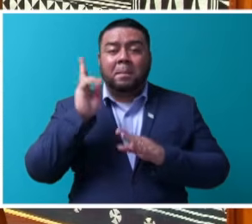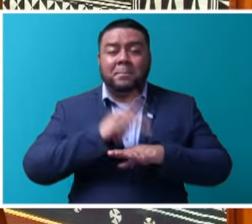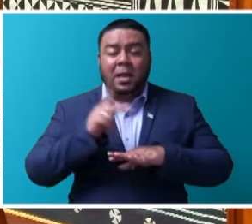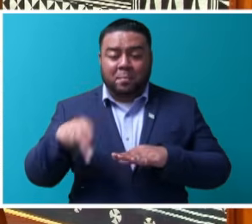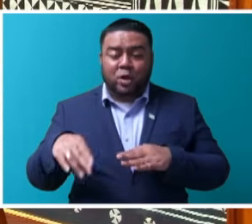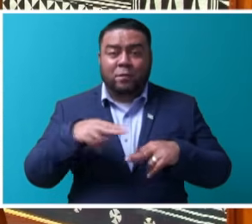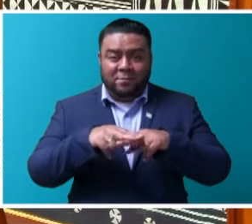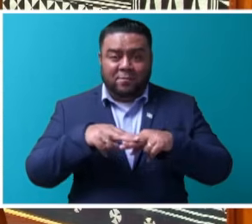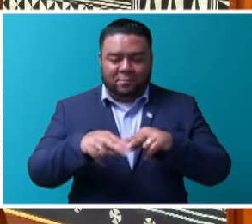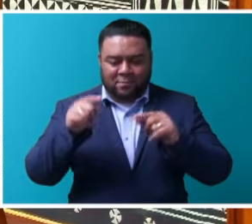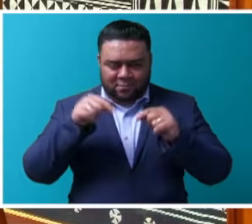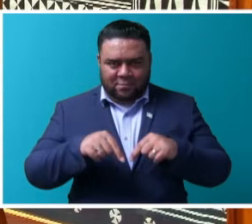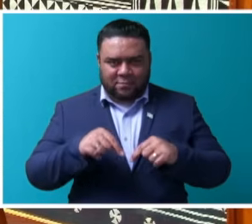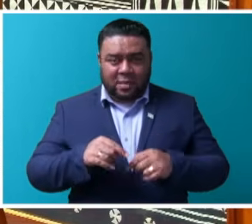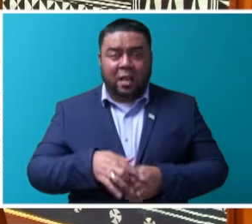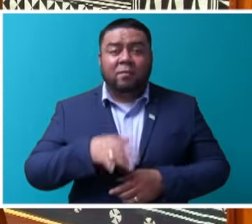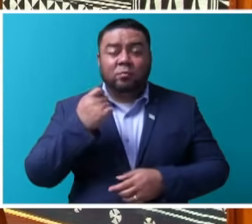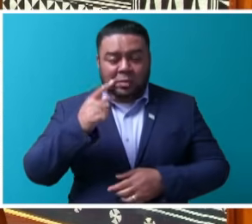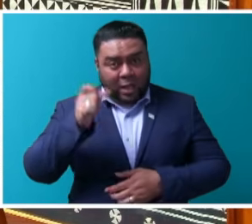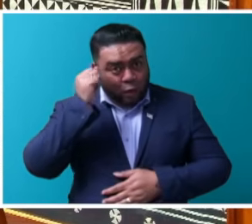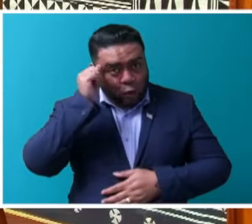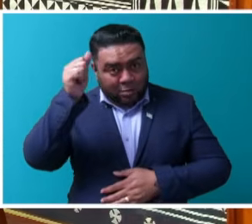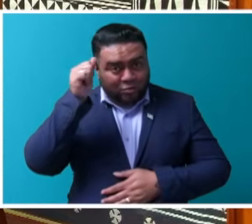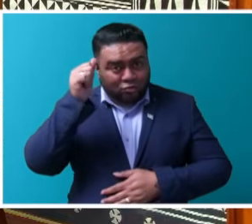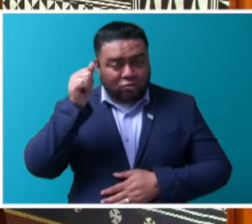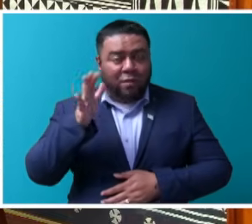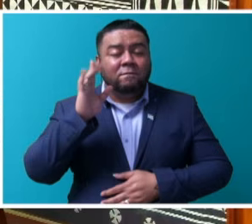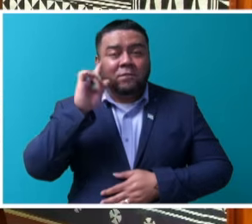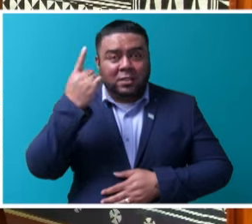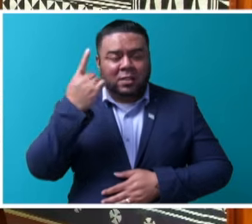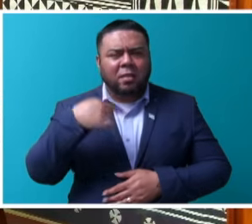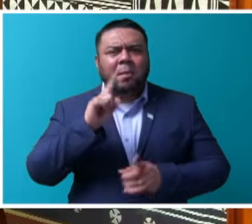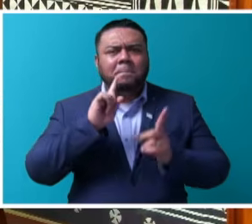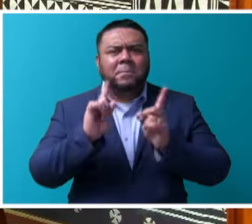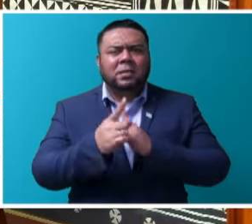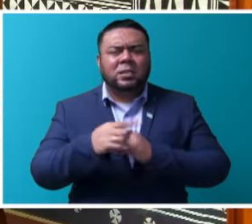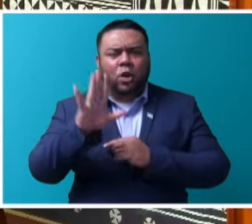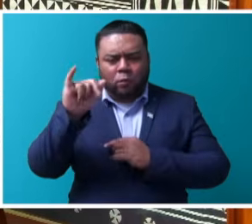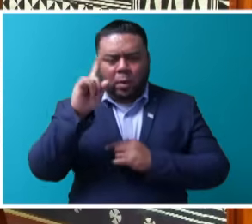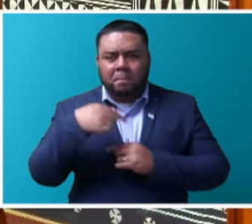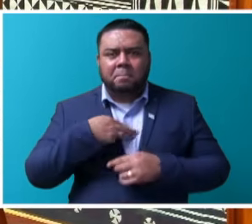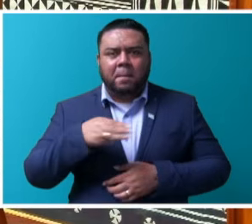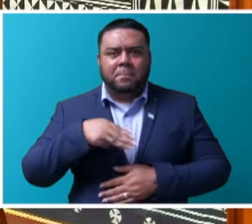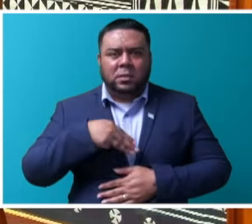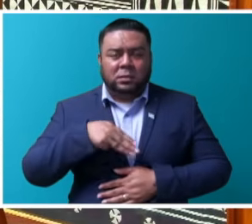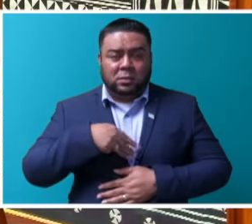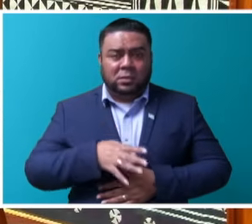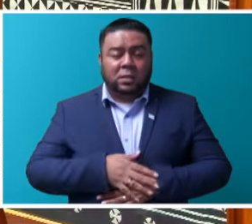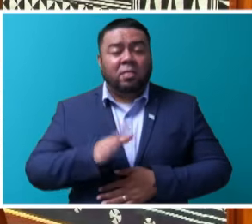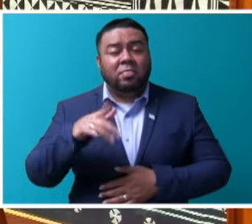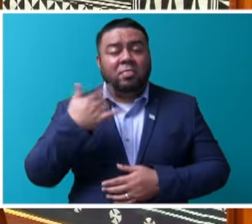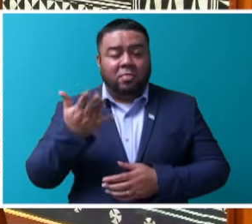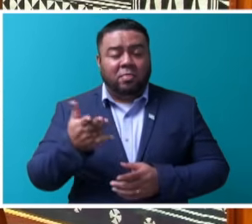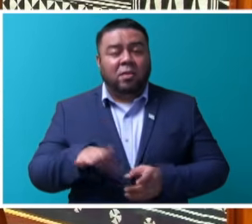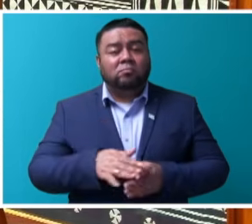Fiji, formally acknowledge, first of all, the passing of one of its members, the late the